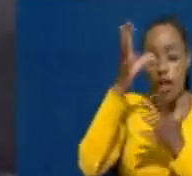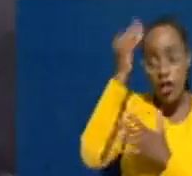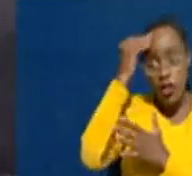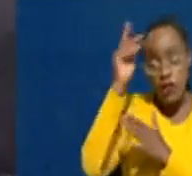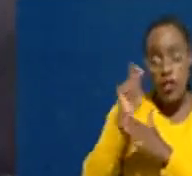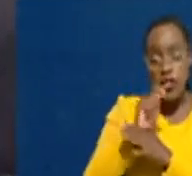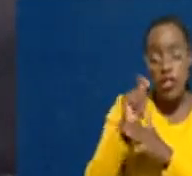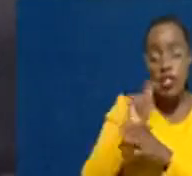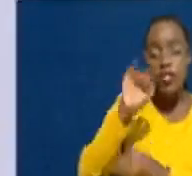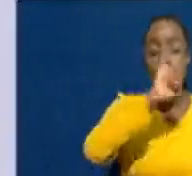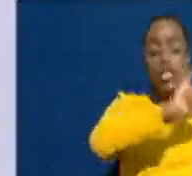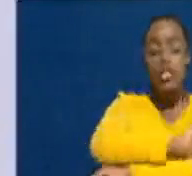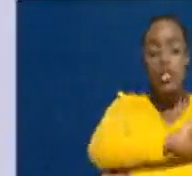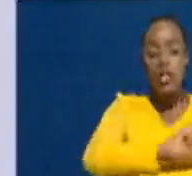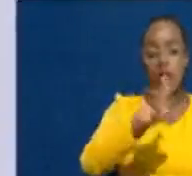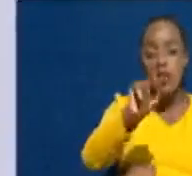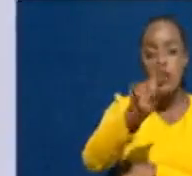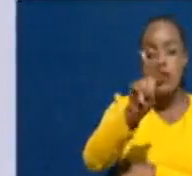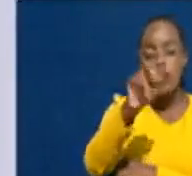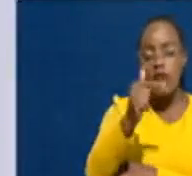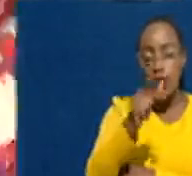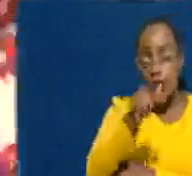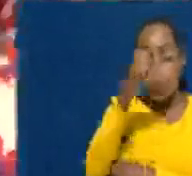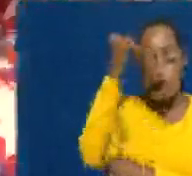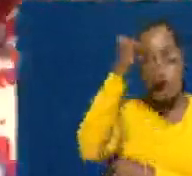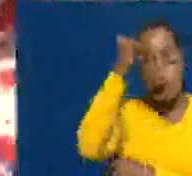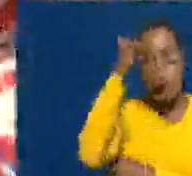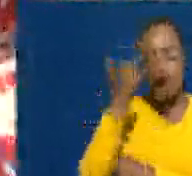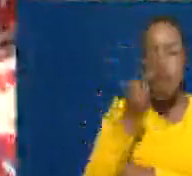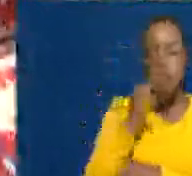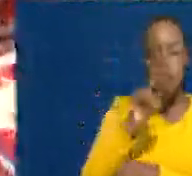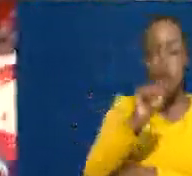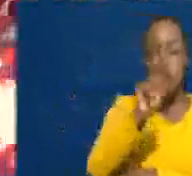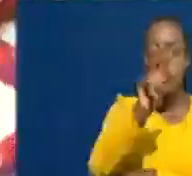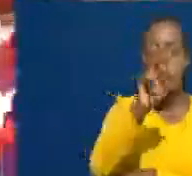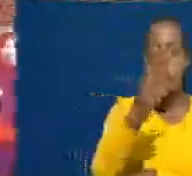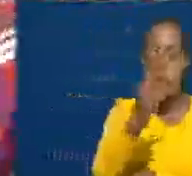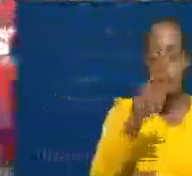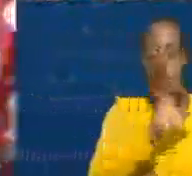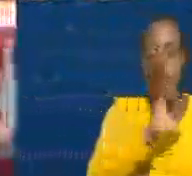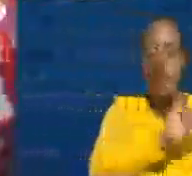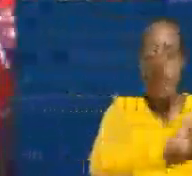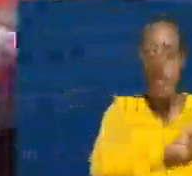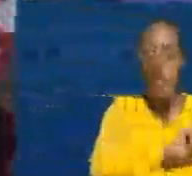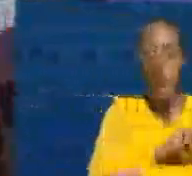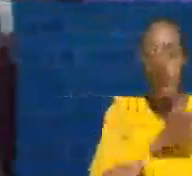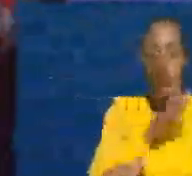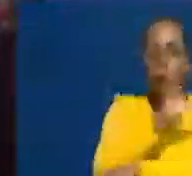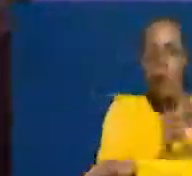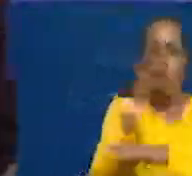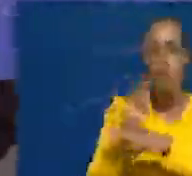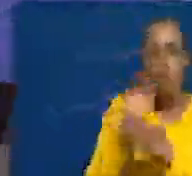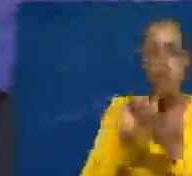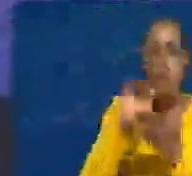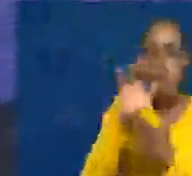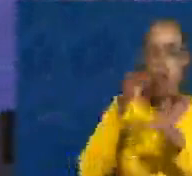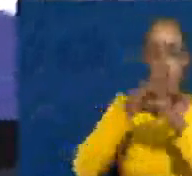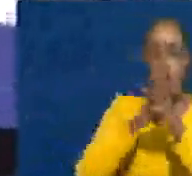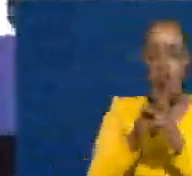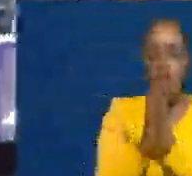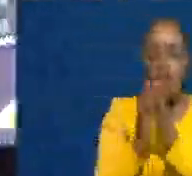training institutions, TVET. The study recommends that TVET institutions be empowered to train more on the engineering